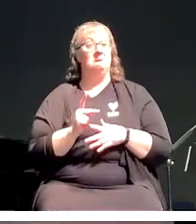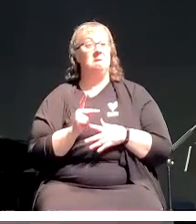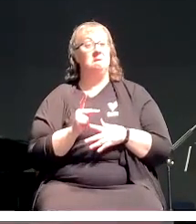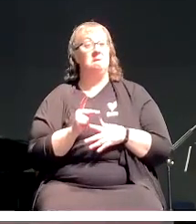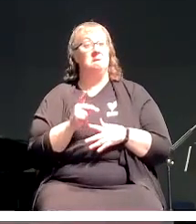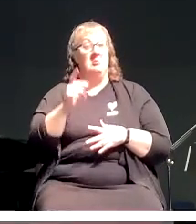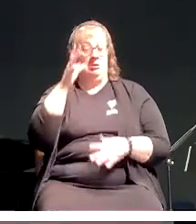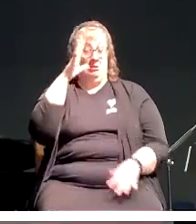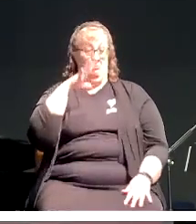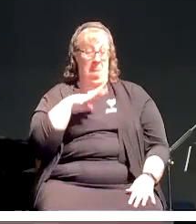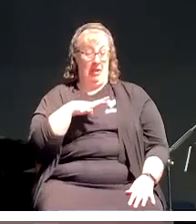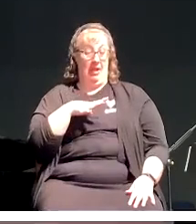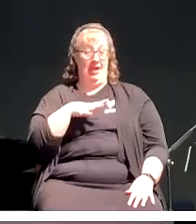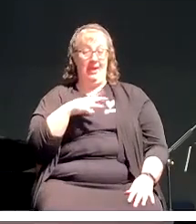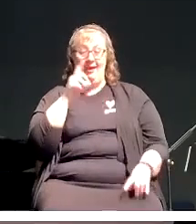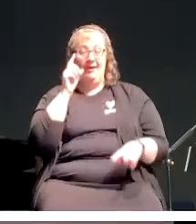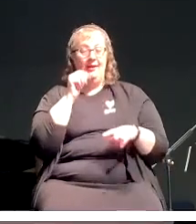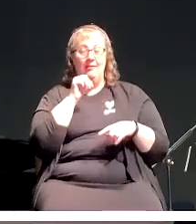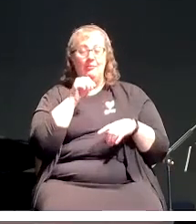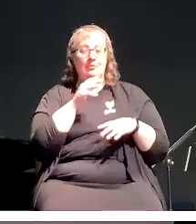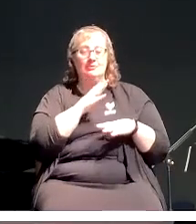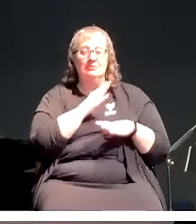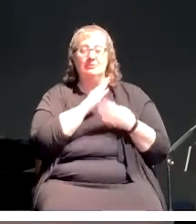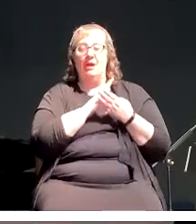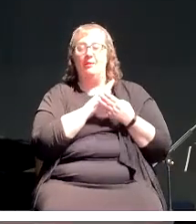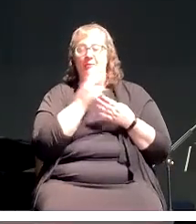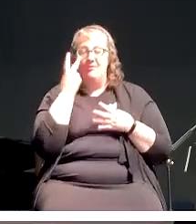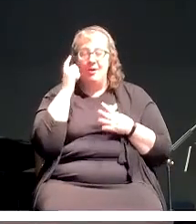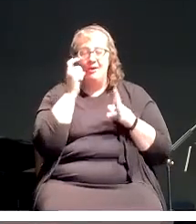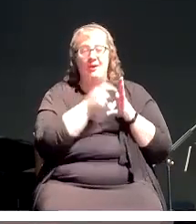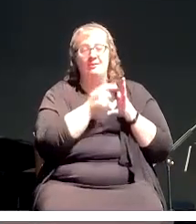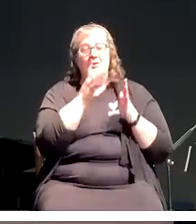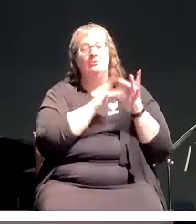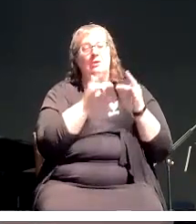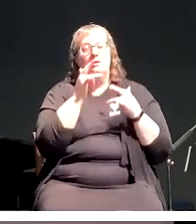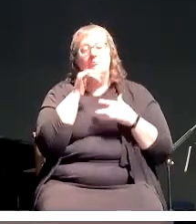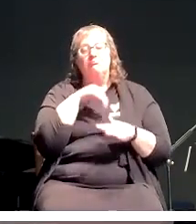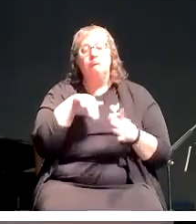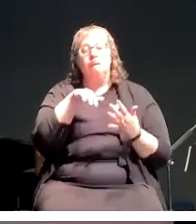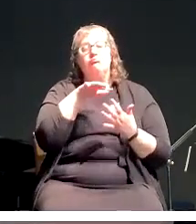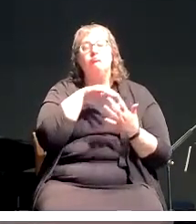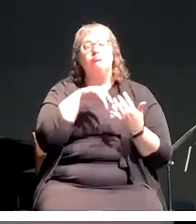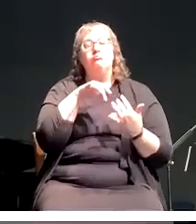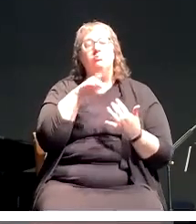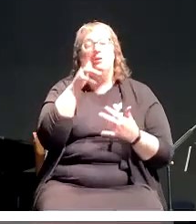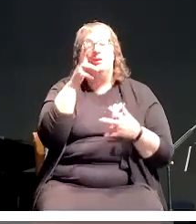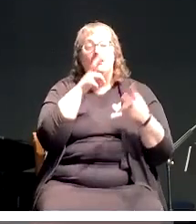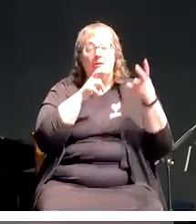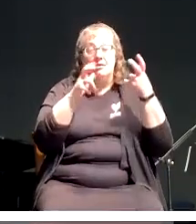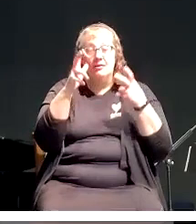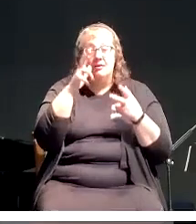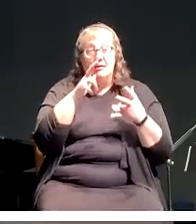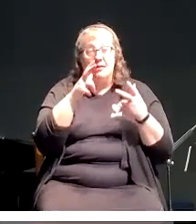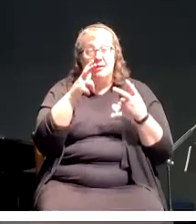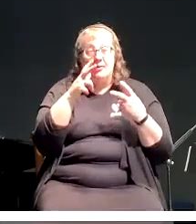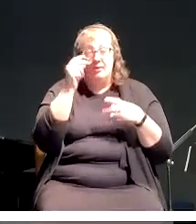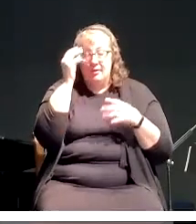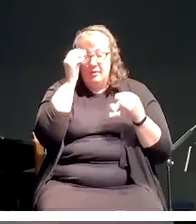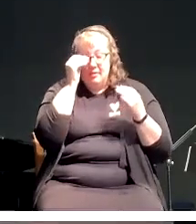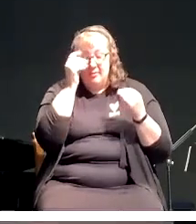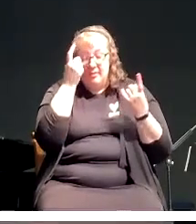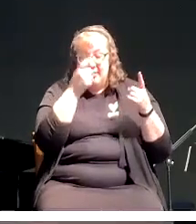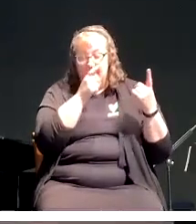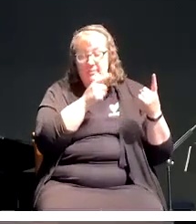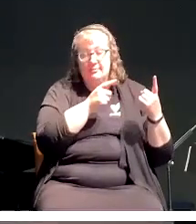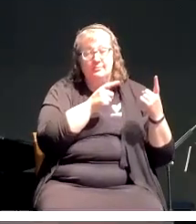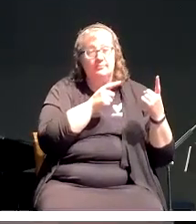And the men were actually kept from recognizing him. So Jesus was able to be there and hear what they thought about what was going